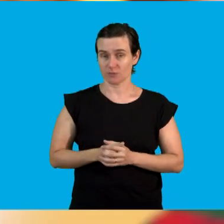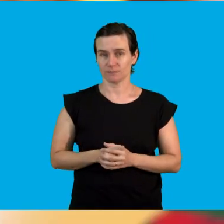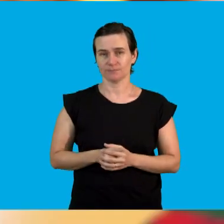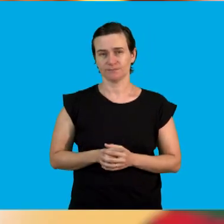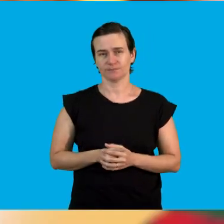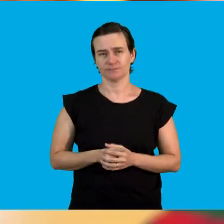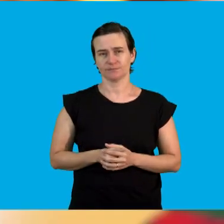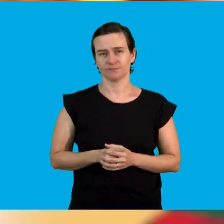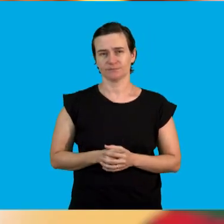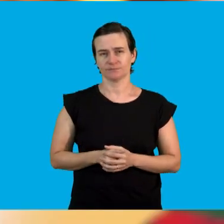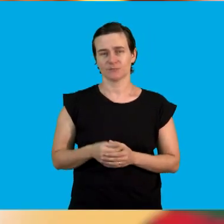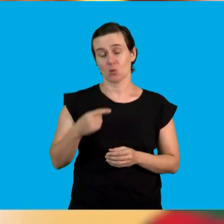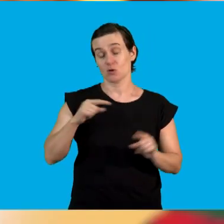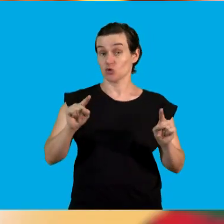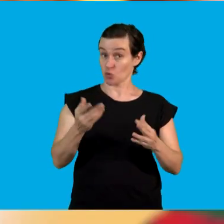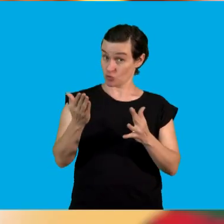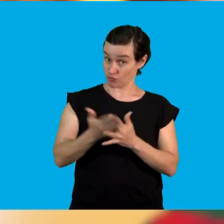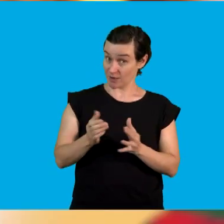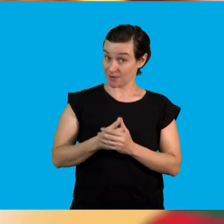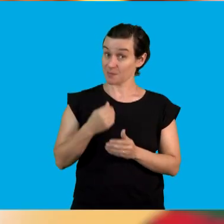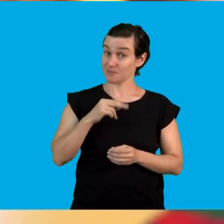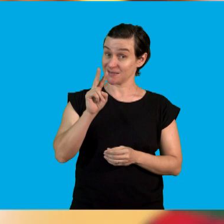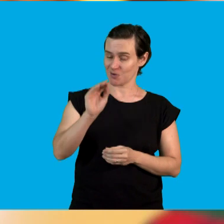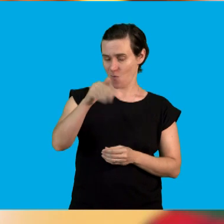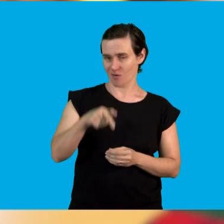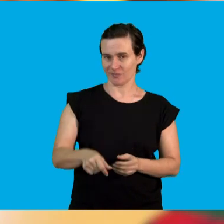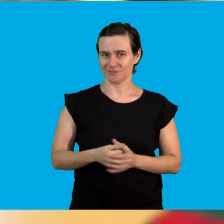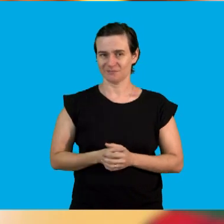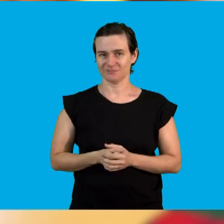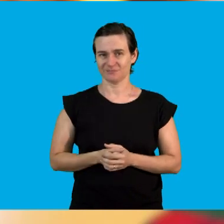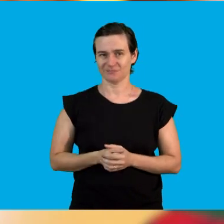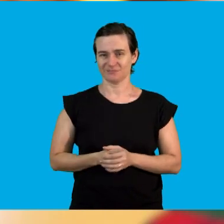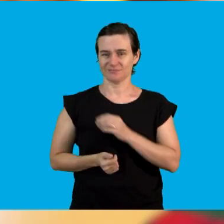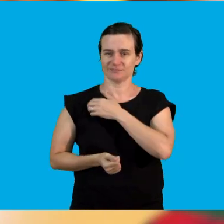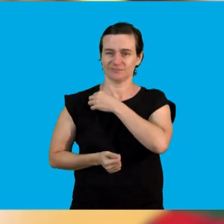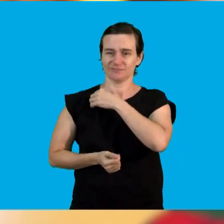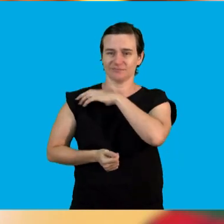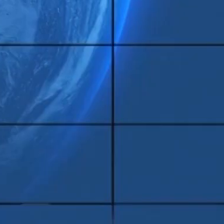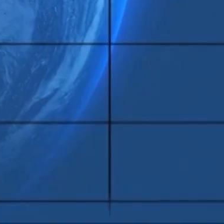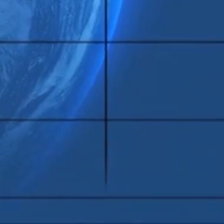questions being the application questions, we're just going to quickly go for a short break, and I will see you just after this.